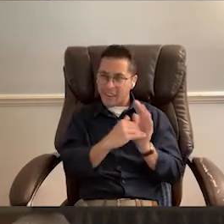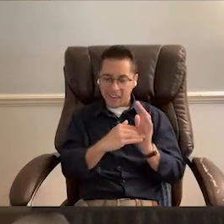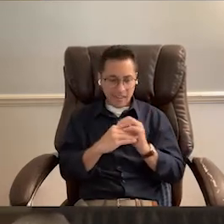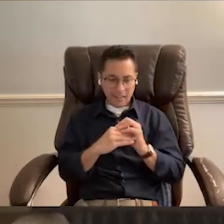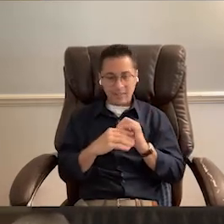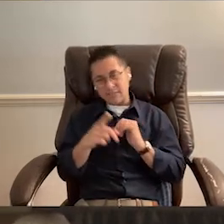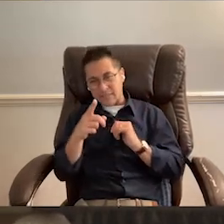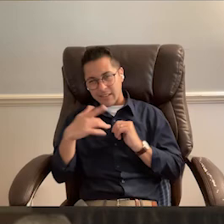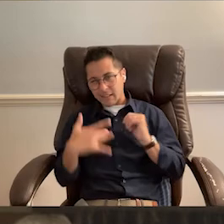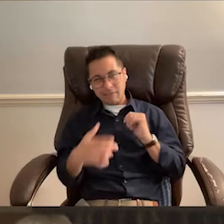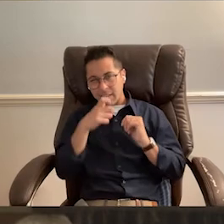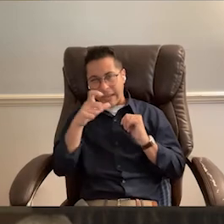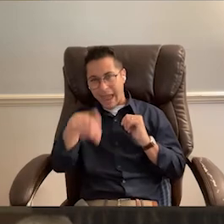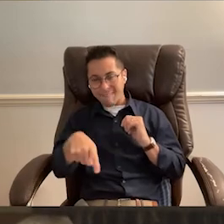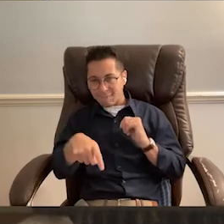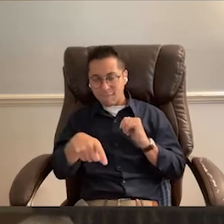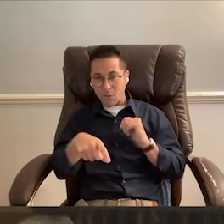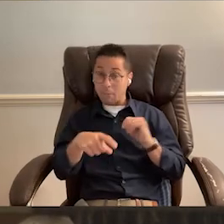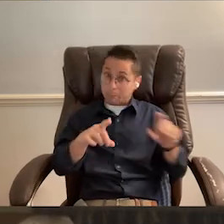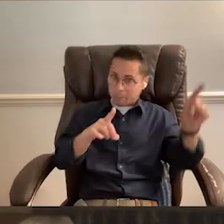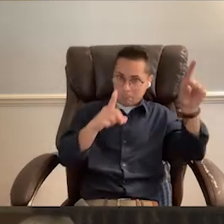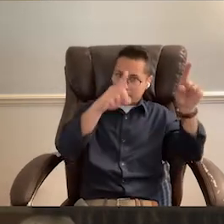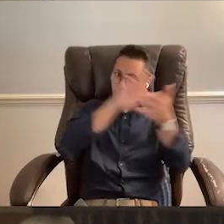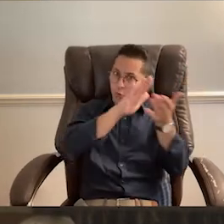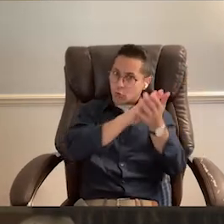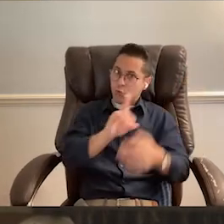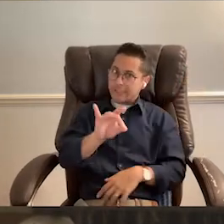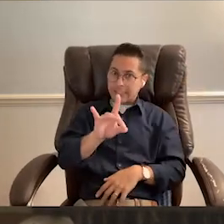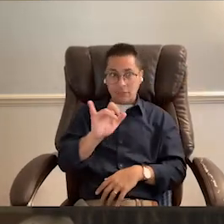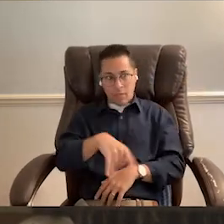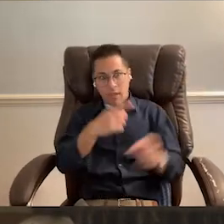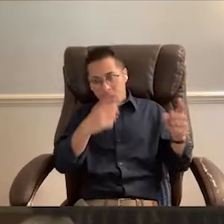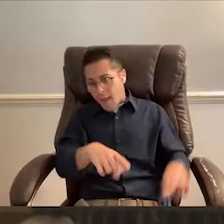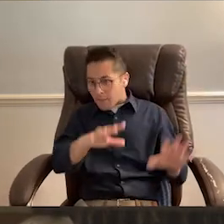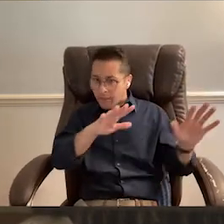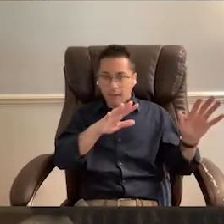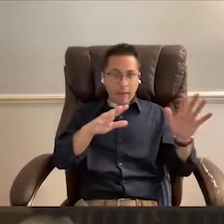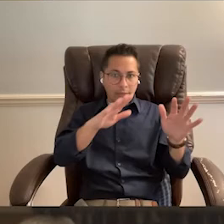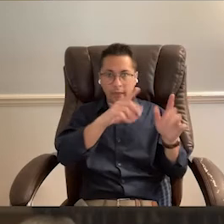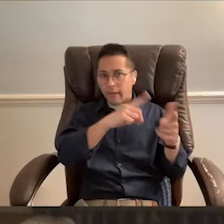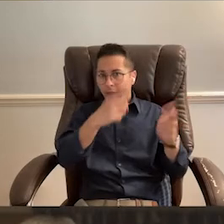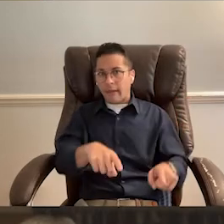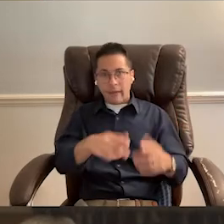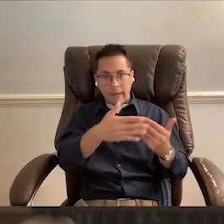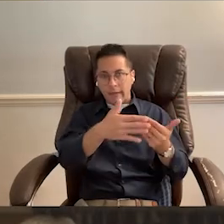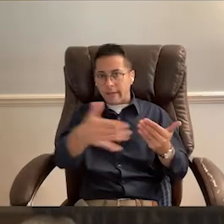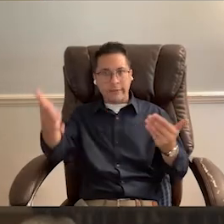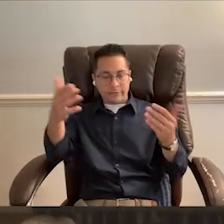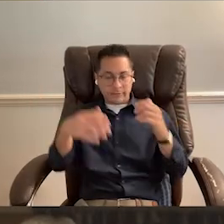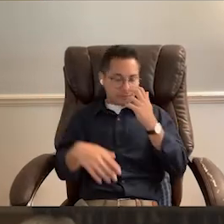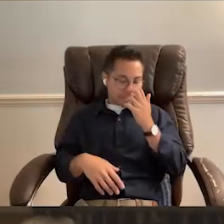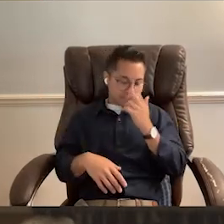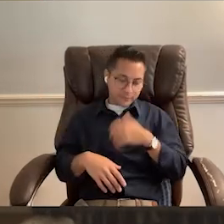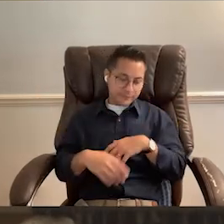you never Baker Act again. You Yeah. know what I mean? In a way, because the thing is, they didn't have to Baker Act him, Yeah. but they did. So, So,